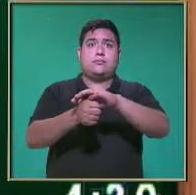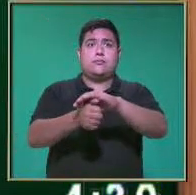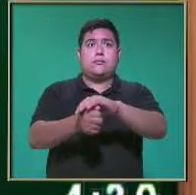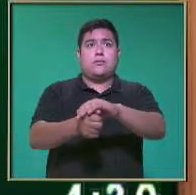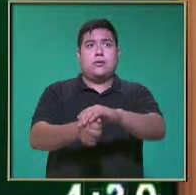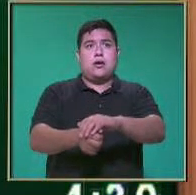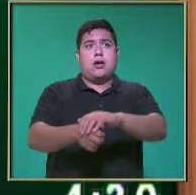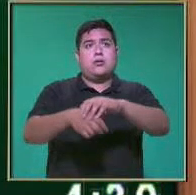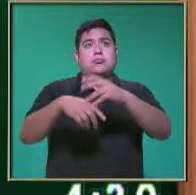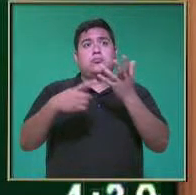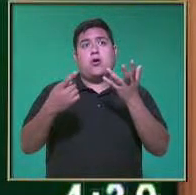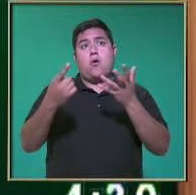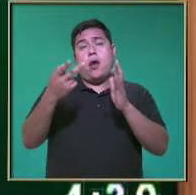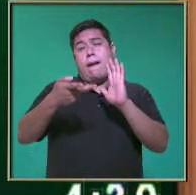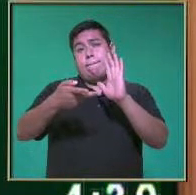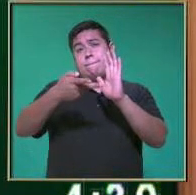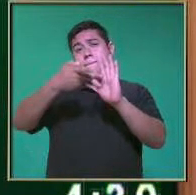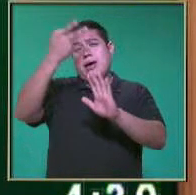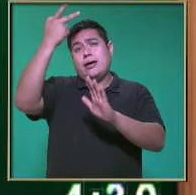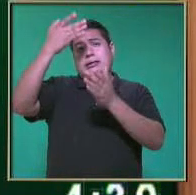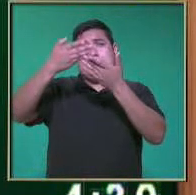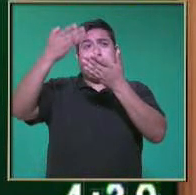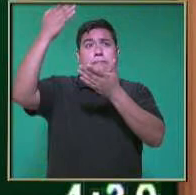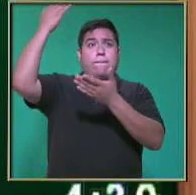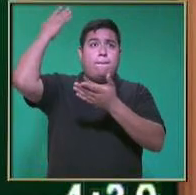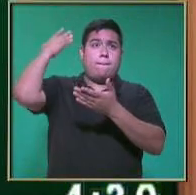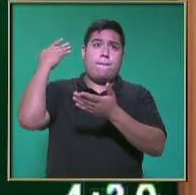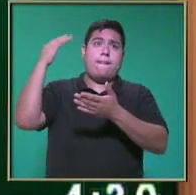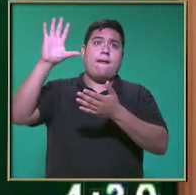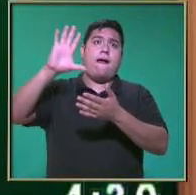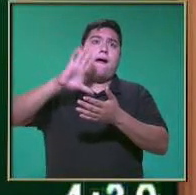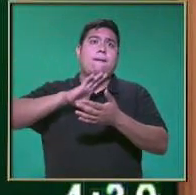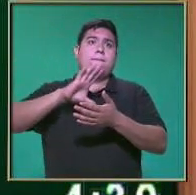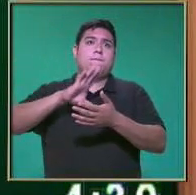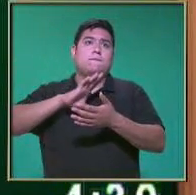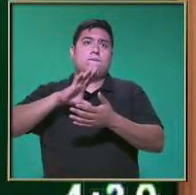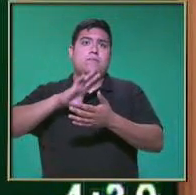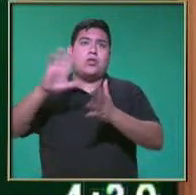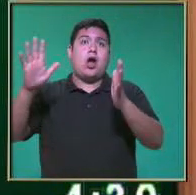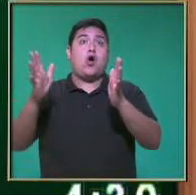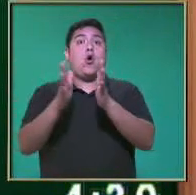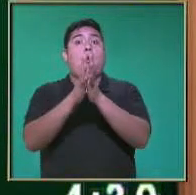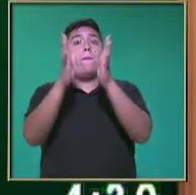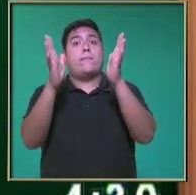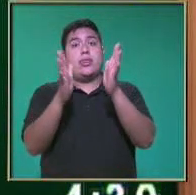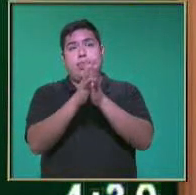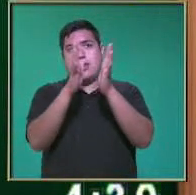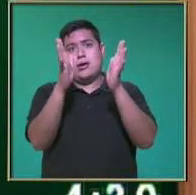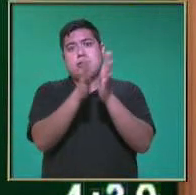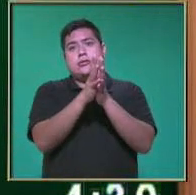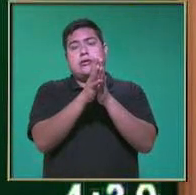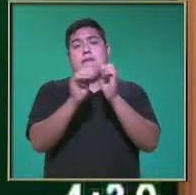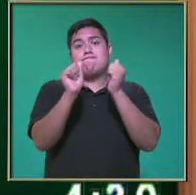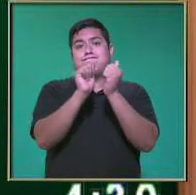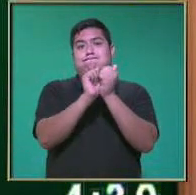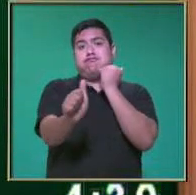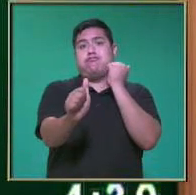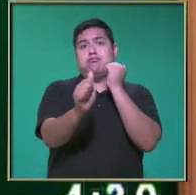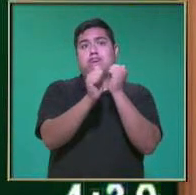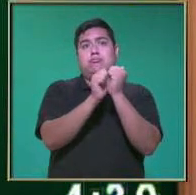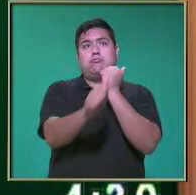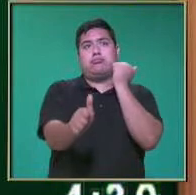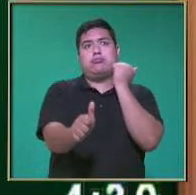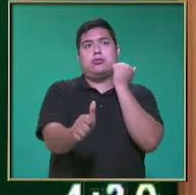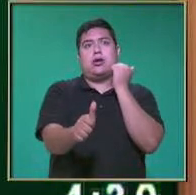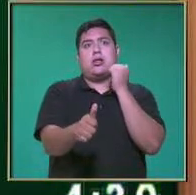time, there was a very fast hare that boasted about how fast he could run. The hare bragged every day, night